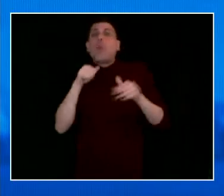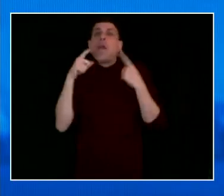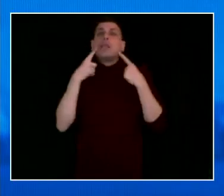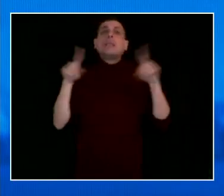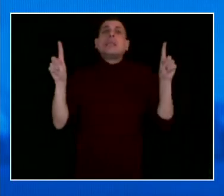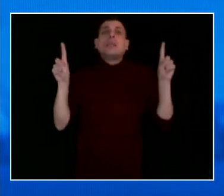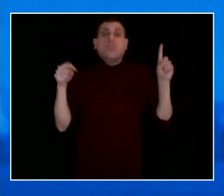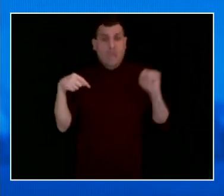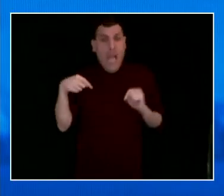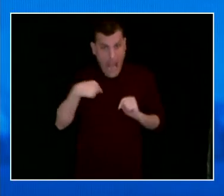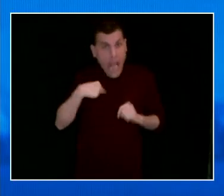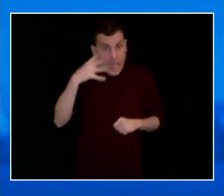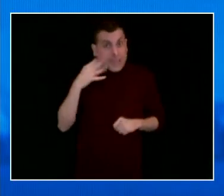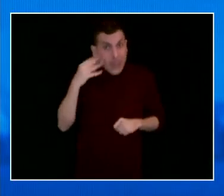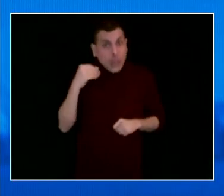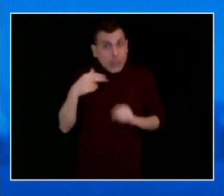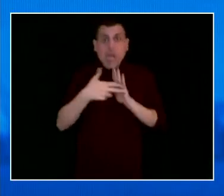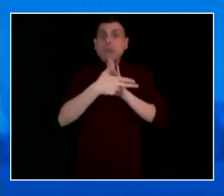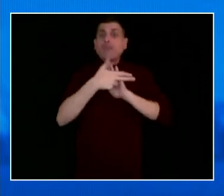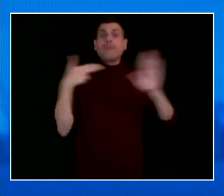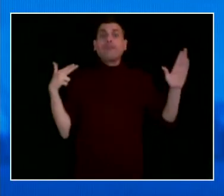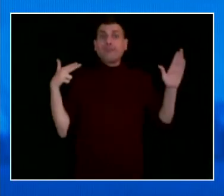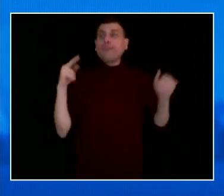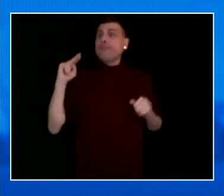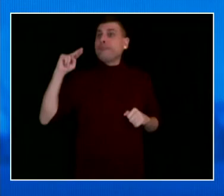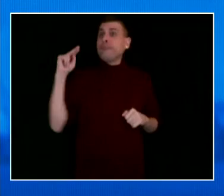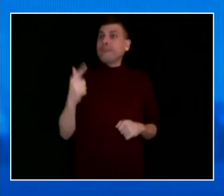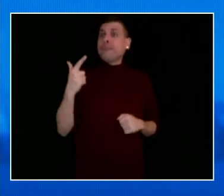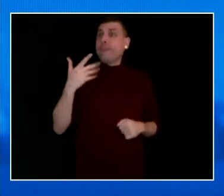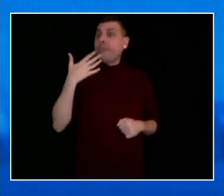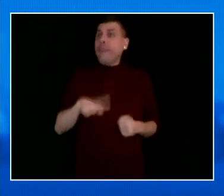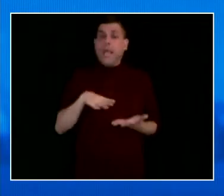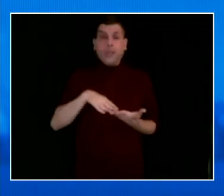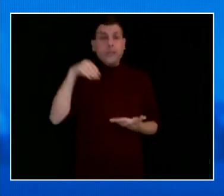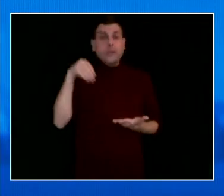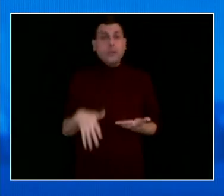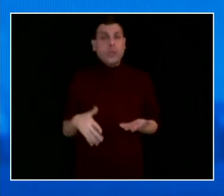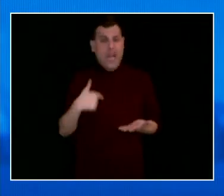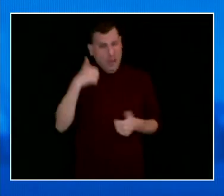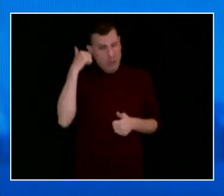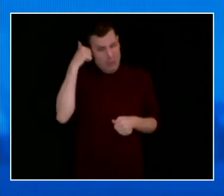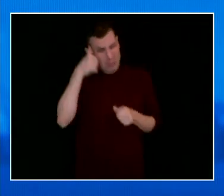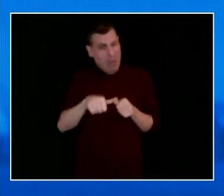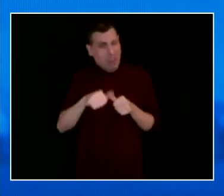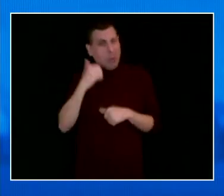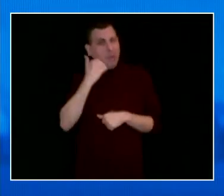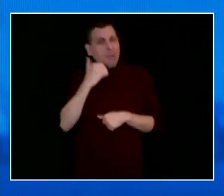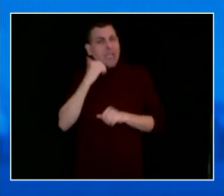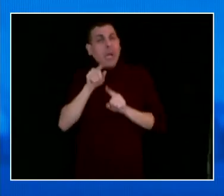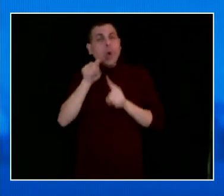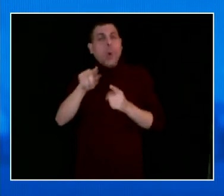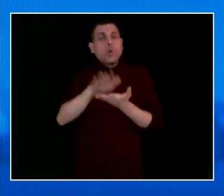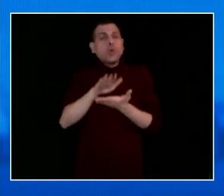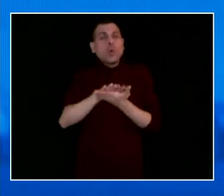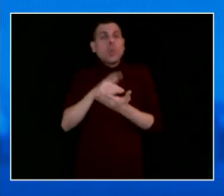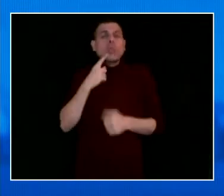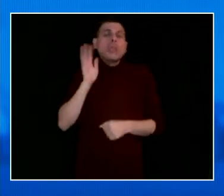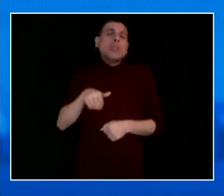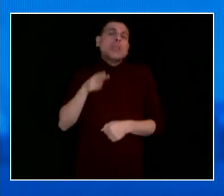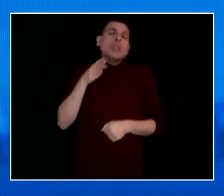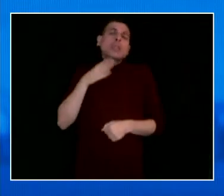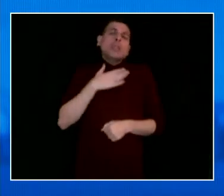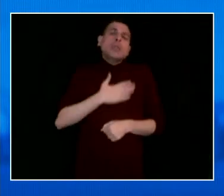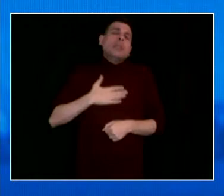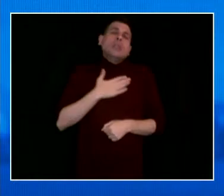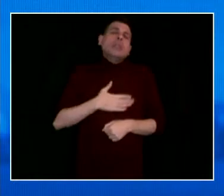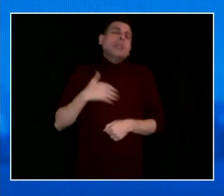most mornings. I used to say, God, please don't make me read today. I didn't discover that I suffered from dyslexia until I was in